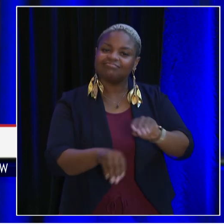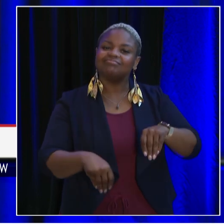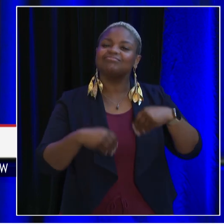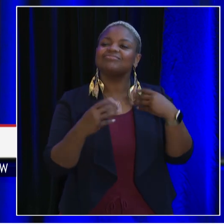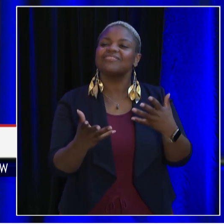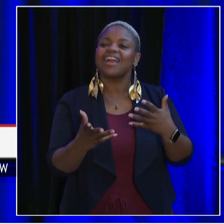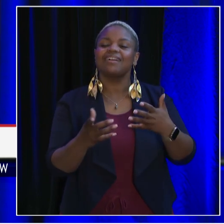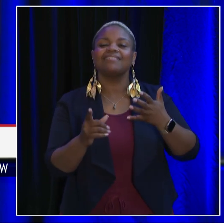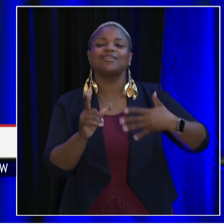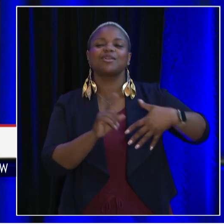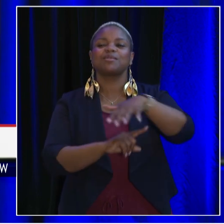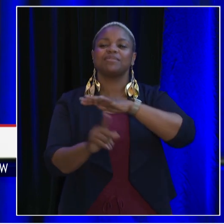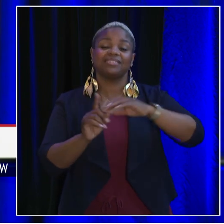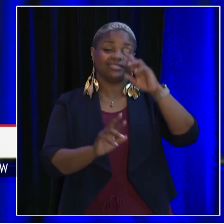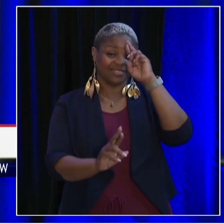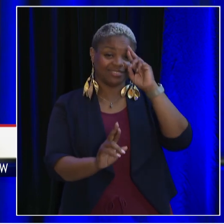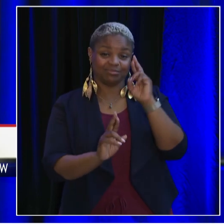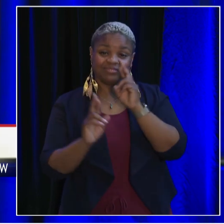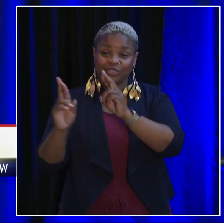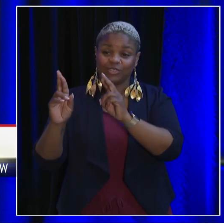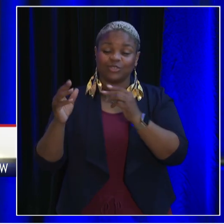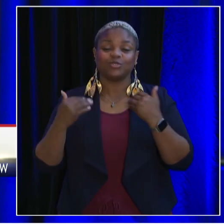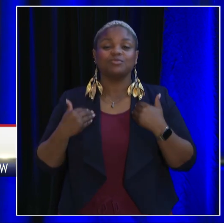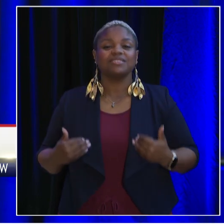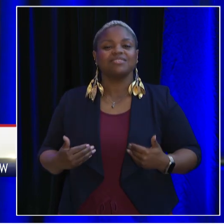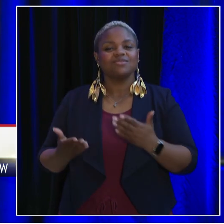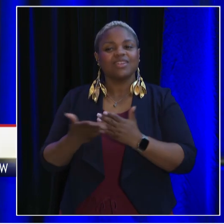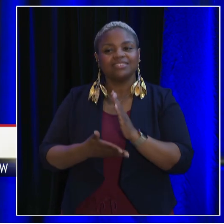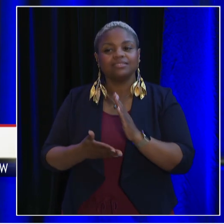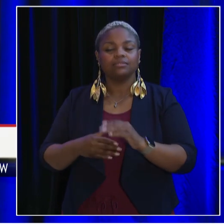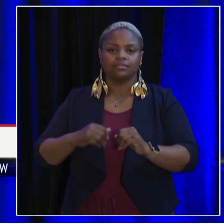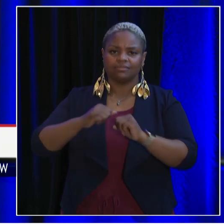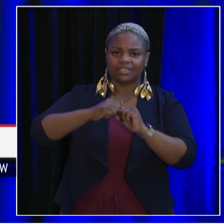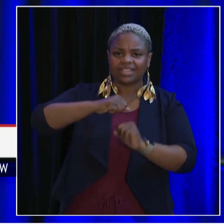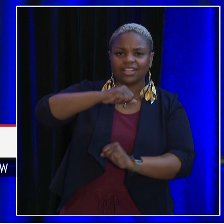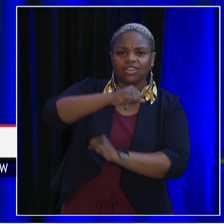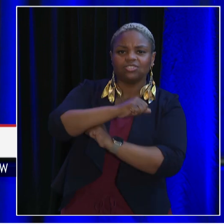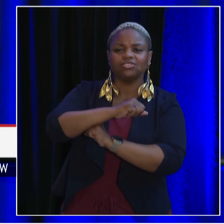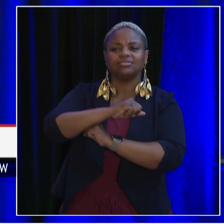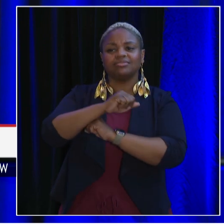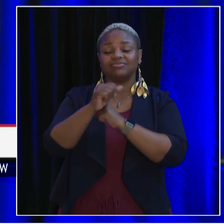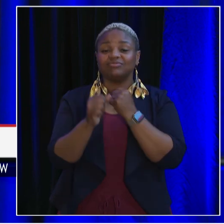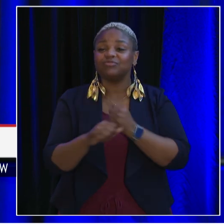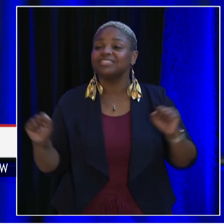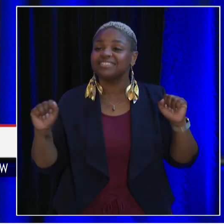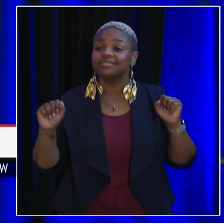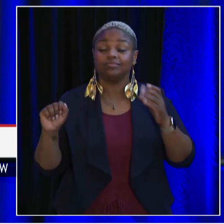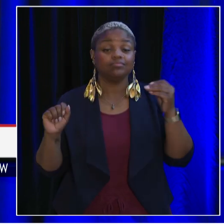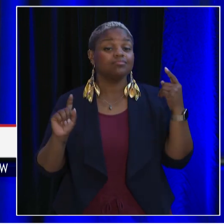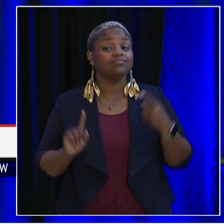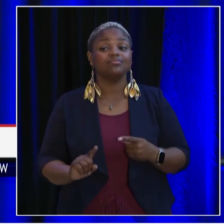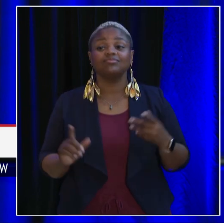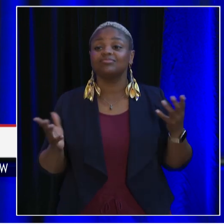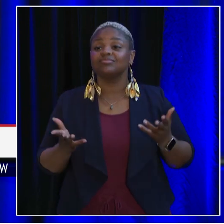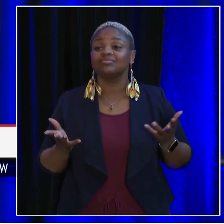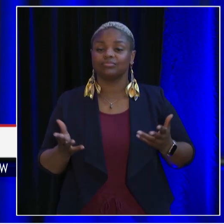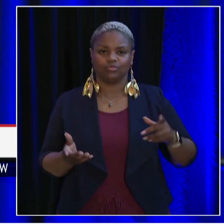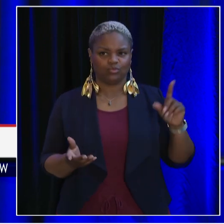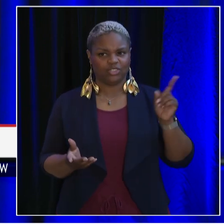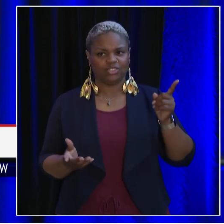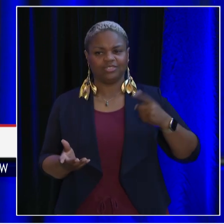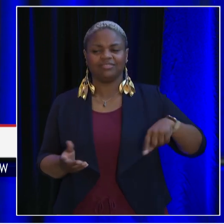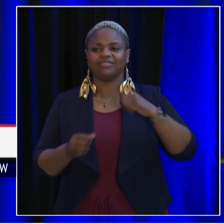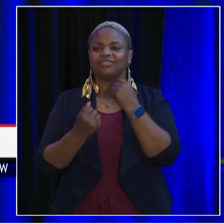environment that respects human rights and fundamental freedoms, and in which the freely expressed will of the